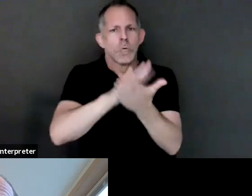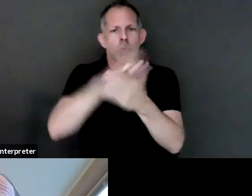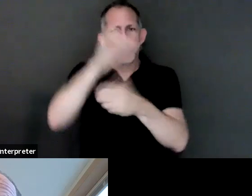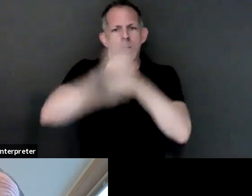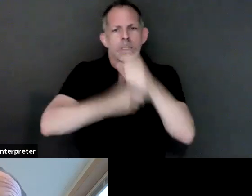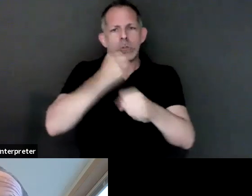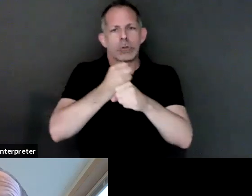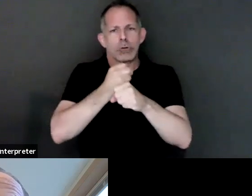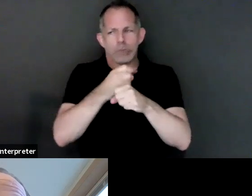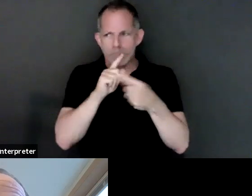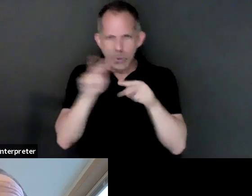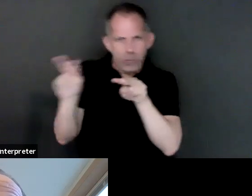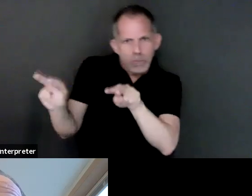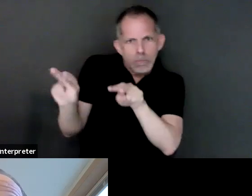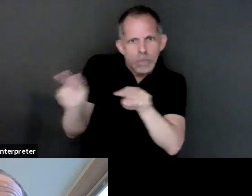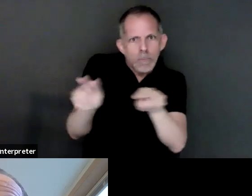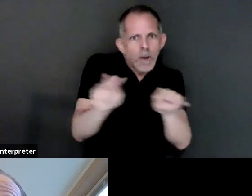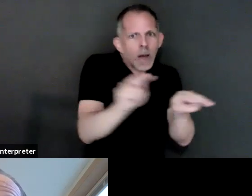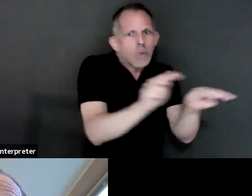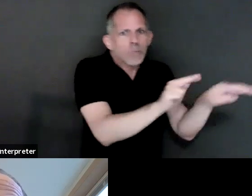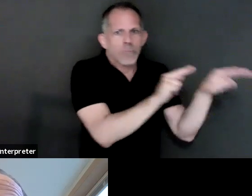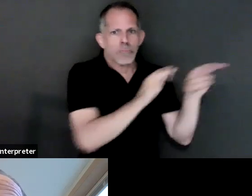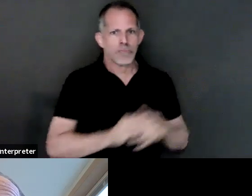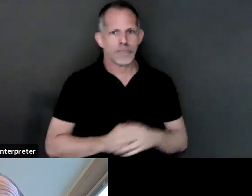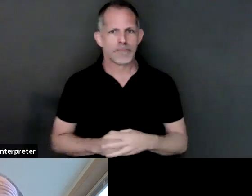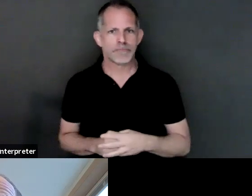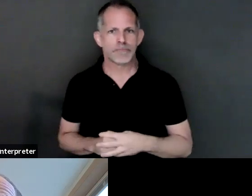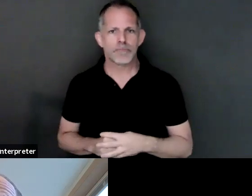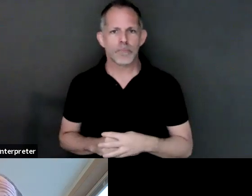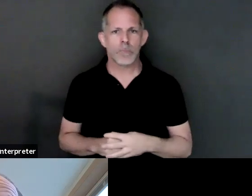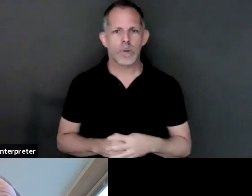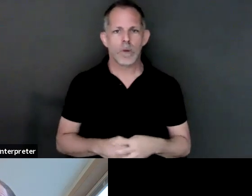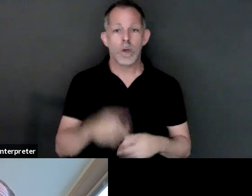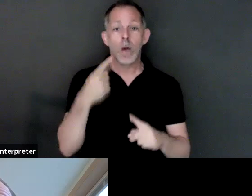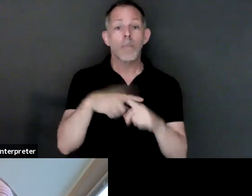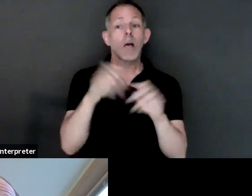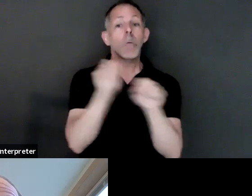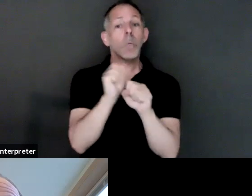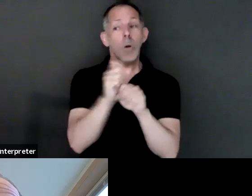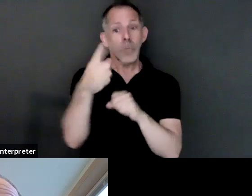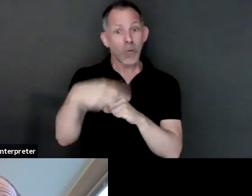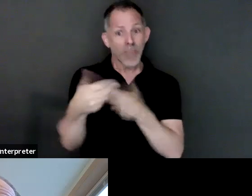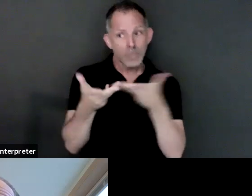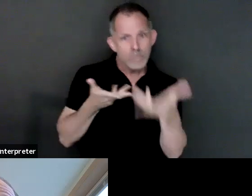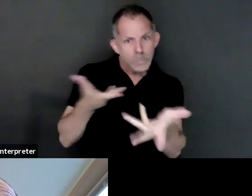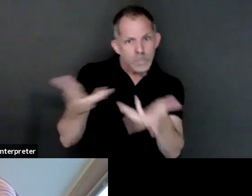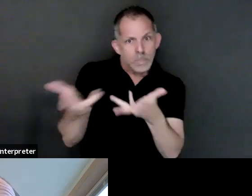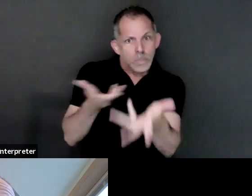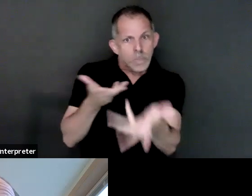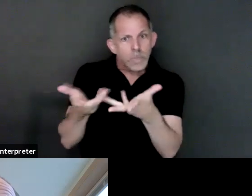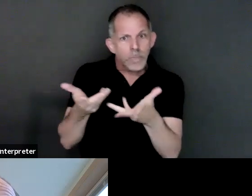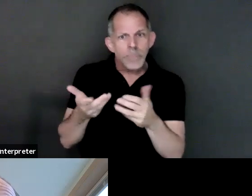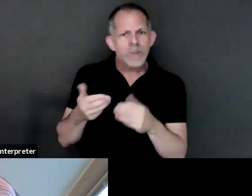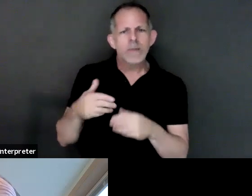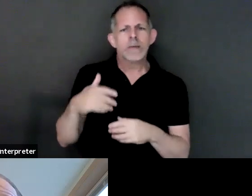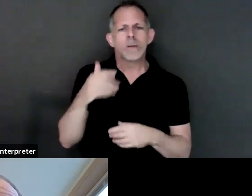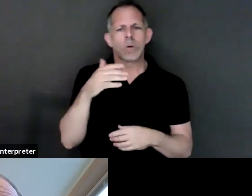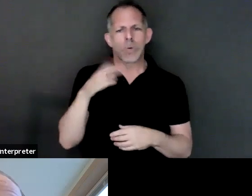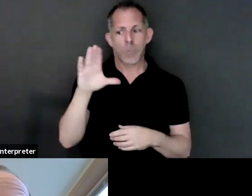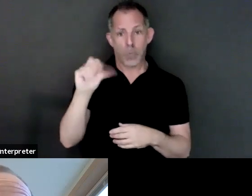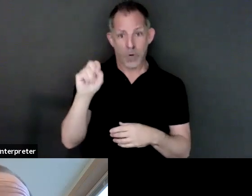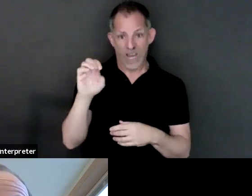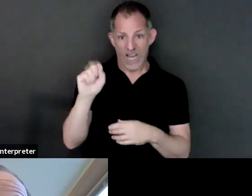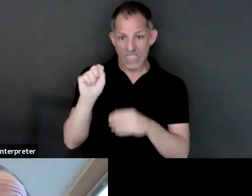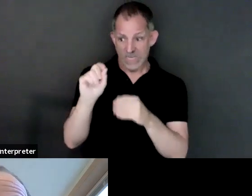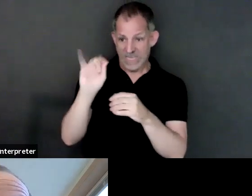with schools and families on a case-by-case basis when cases occur in schools. Young